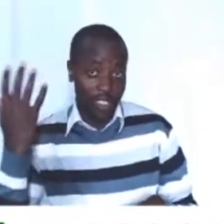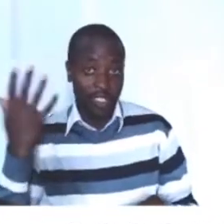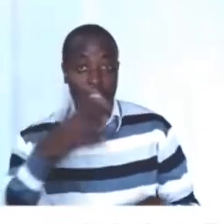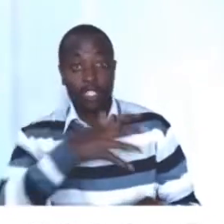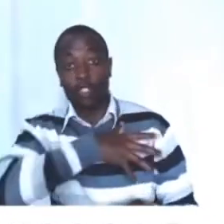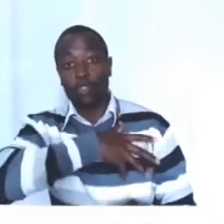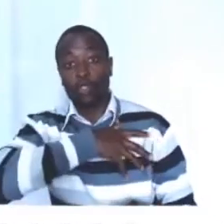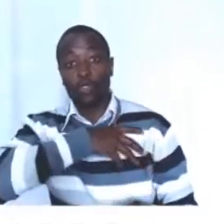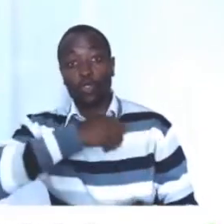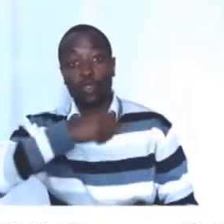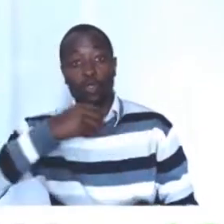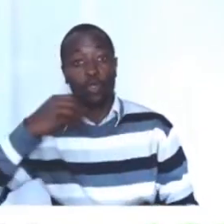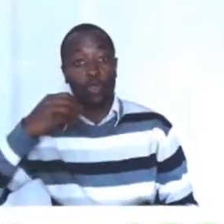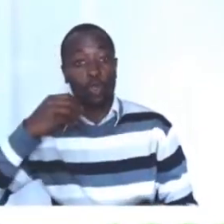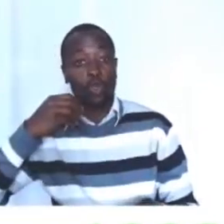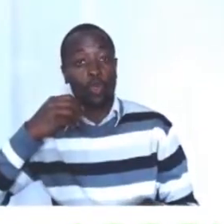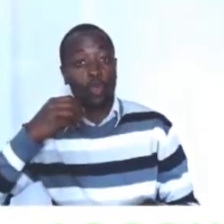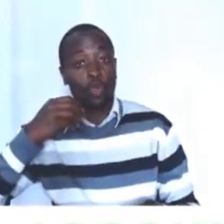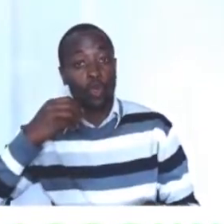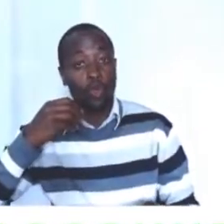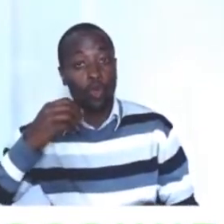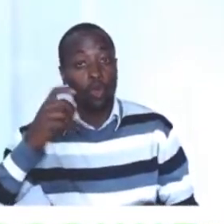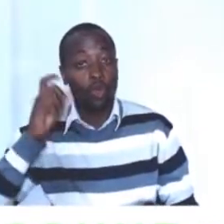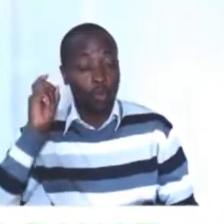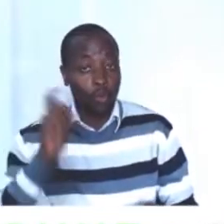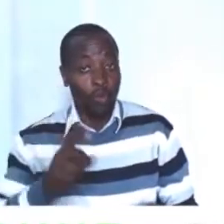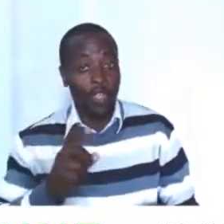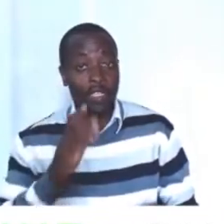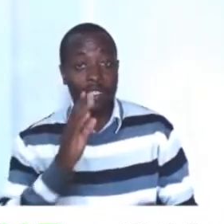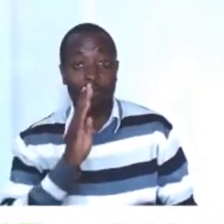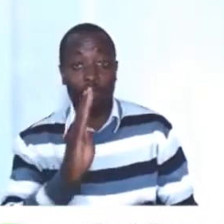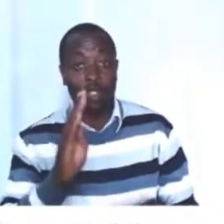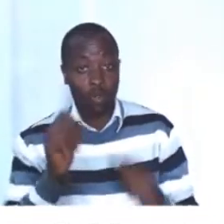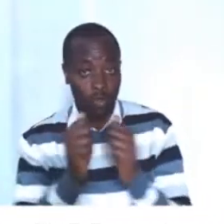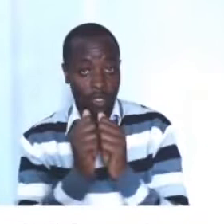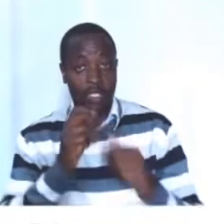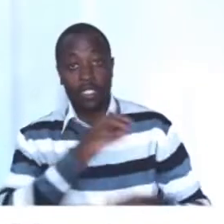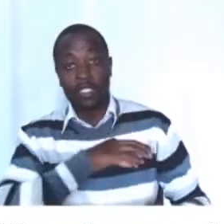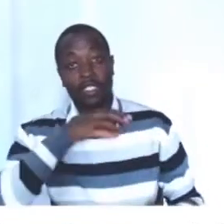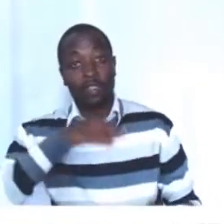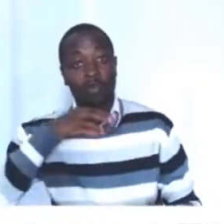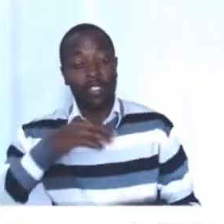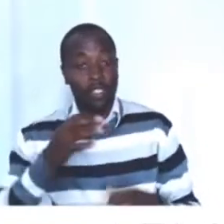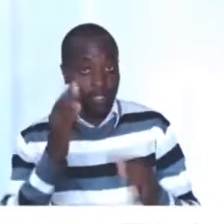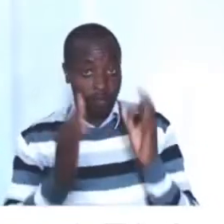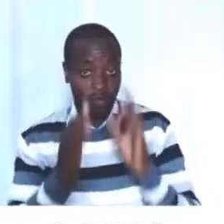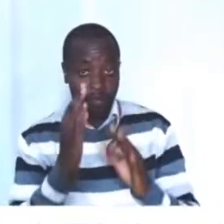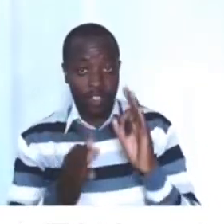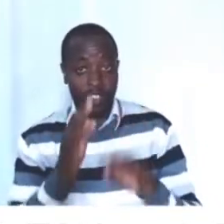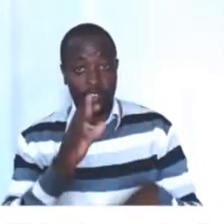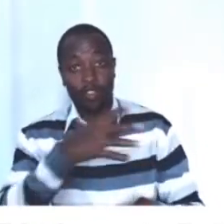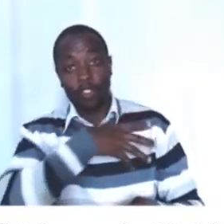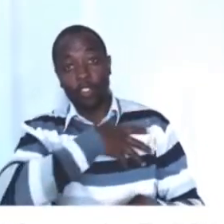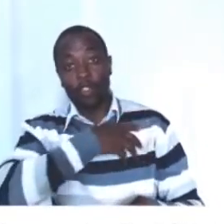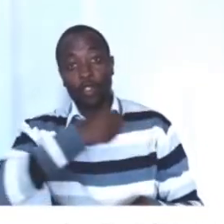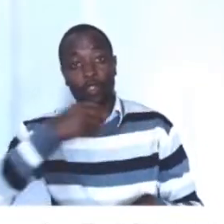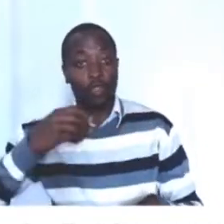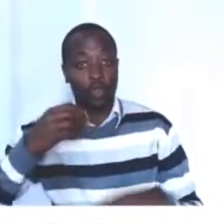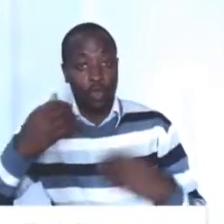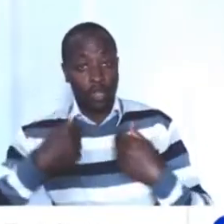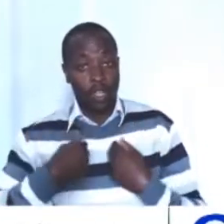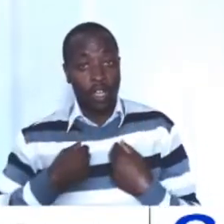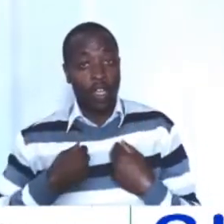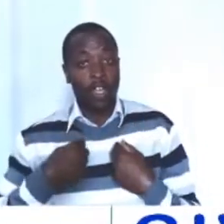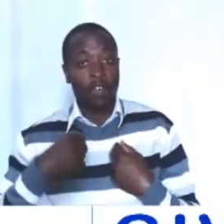soul is dependent on the spirit. If the soul is out of harmony, as we